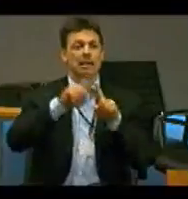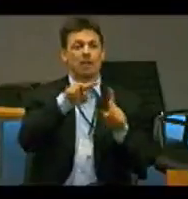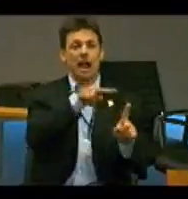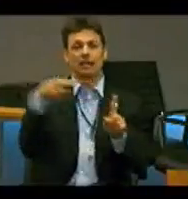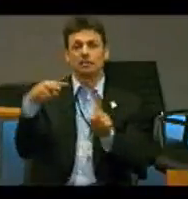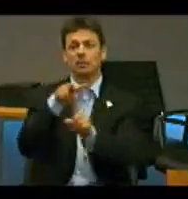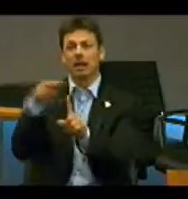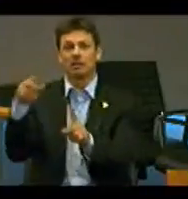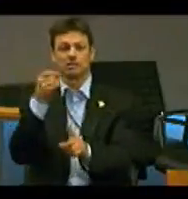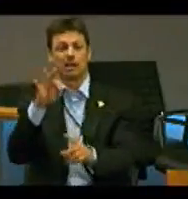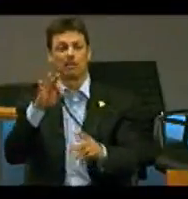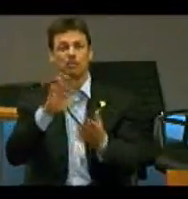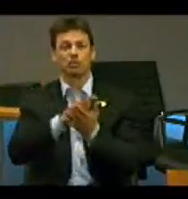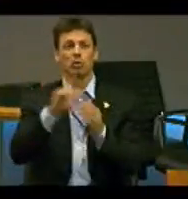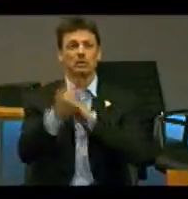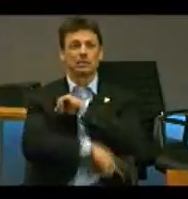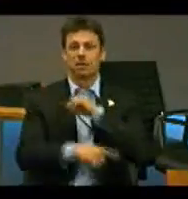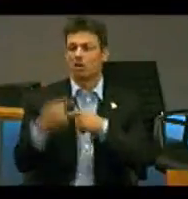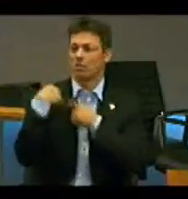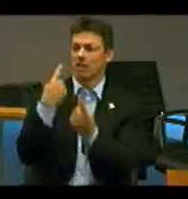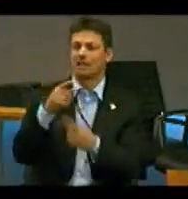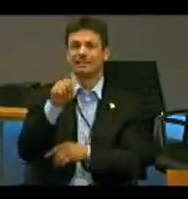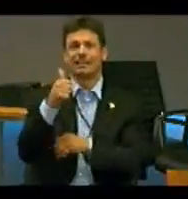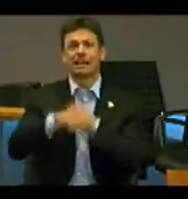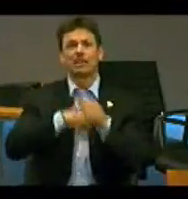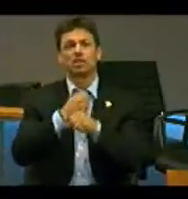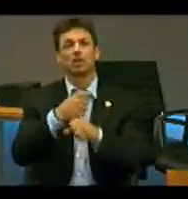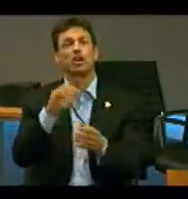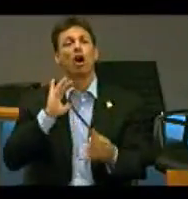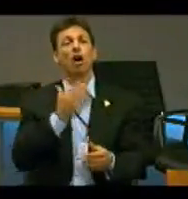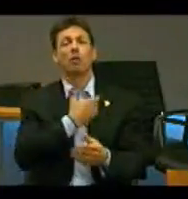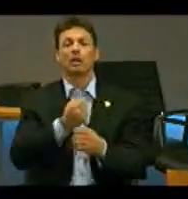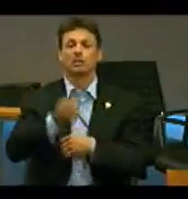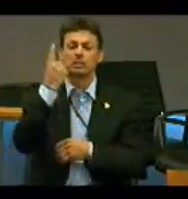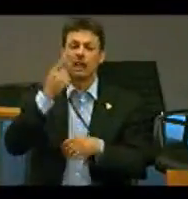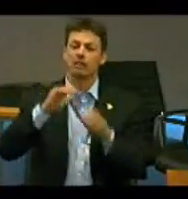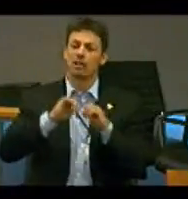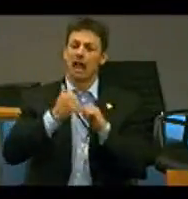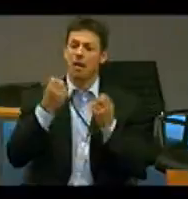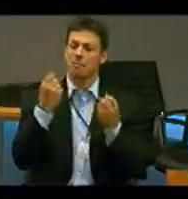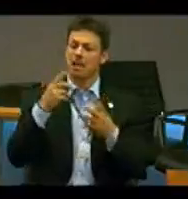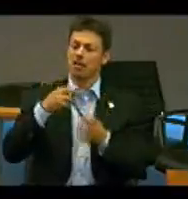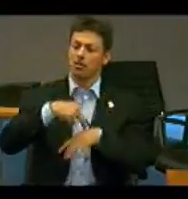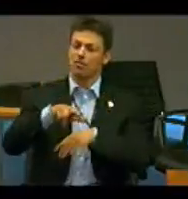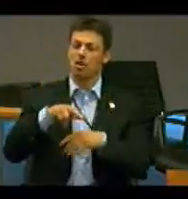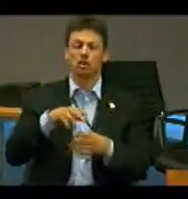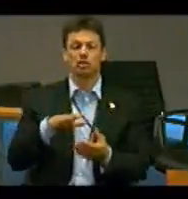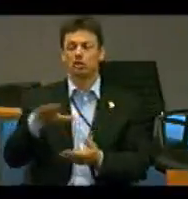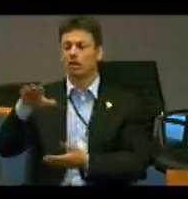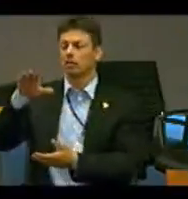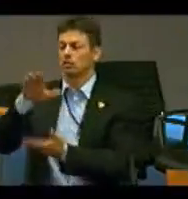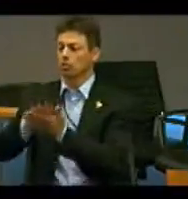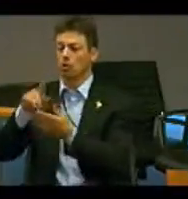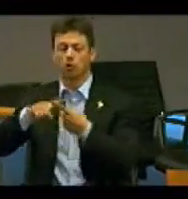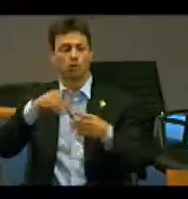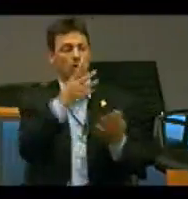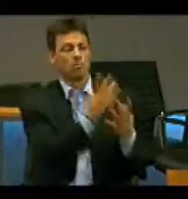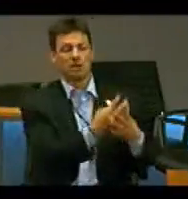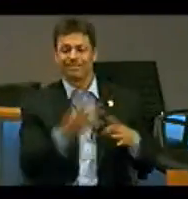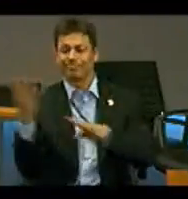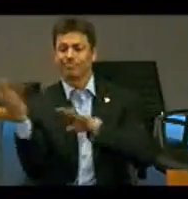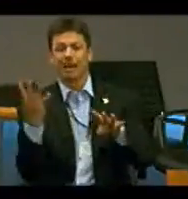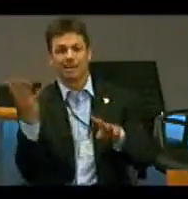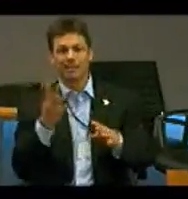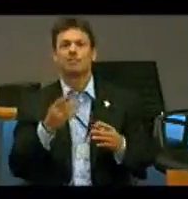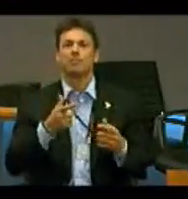the past decade. During that time, our understanding of what many refer to as school-to-prison pipeline has continued to grow,